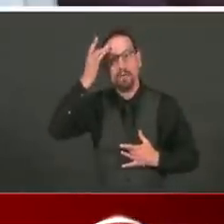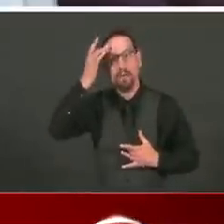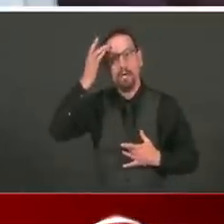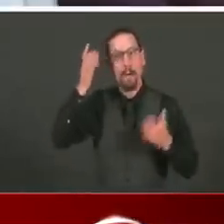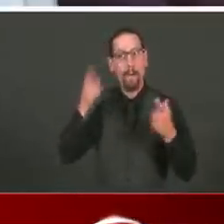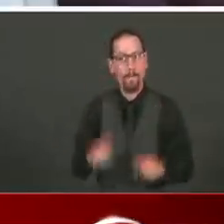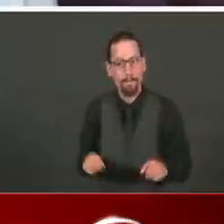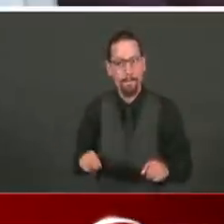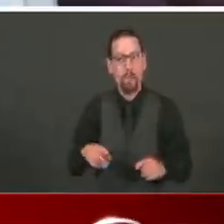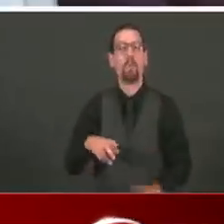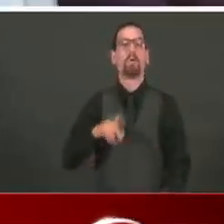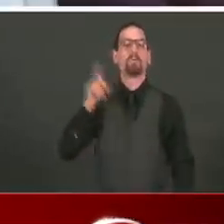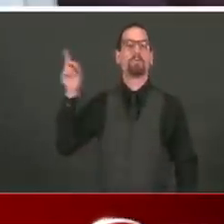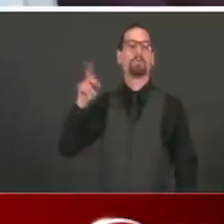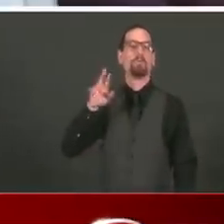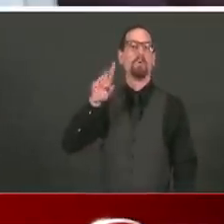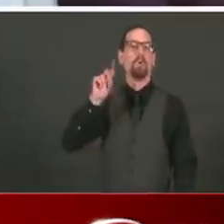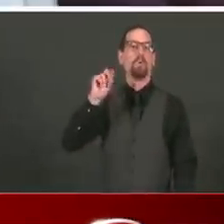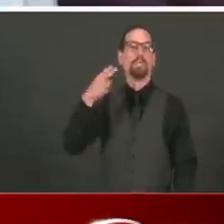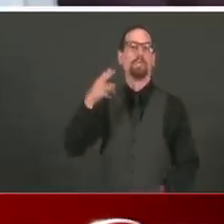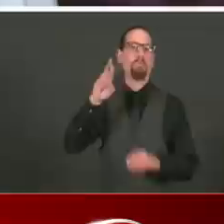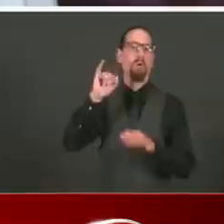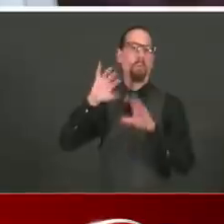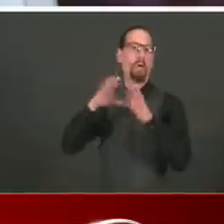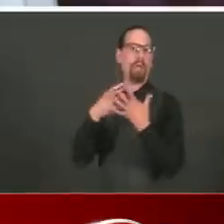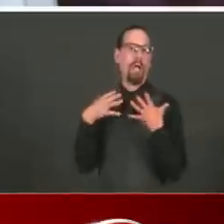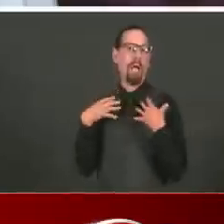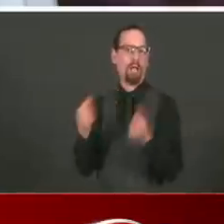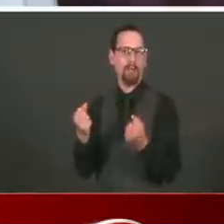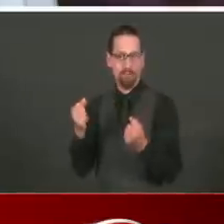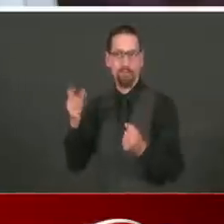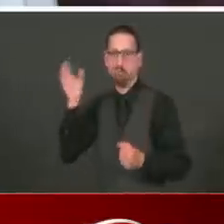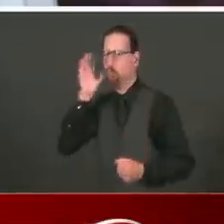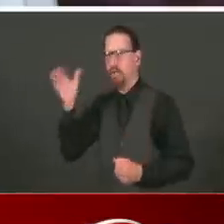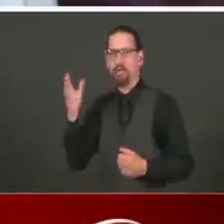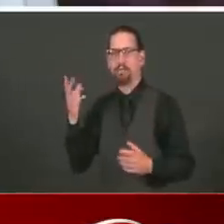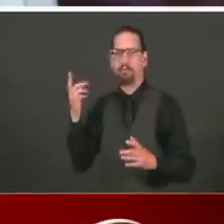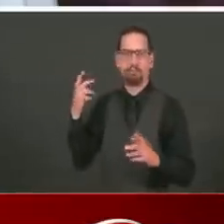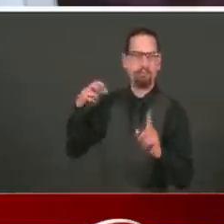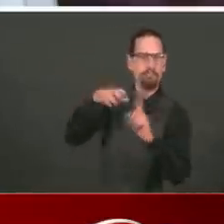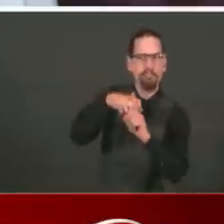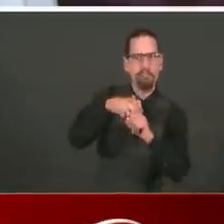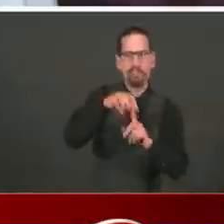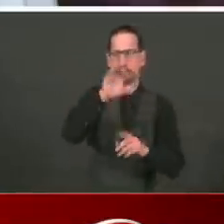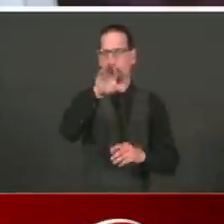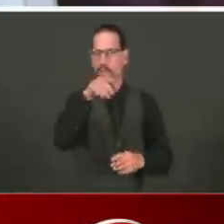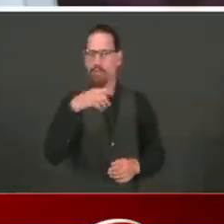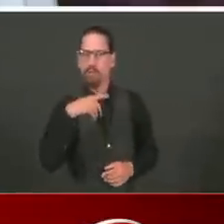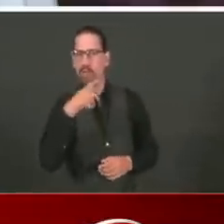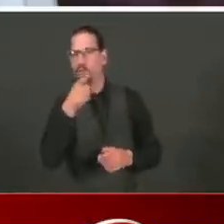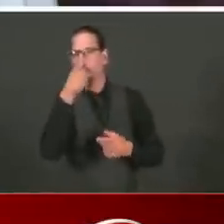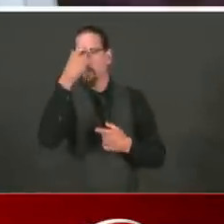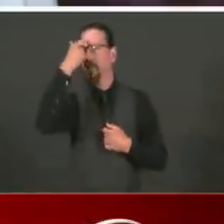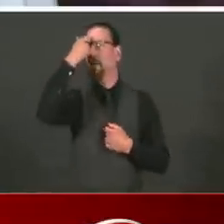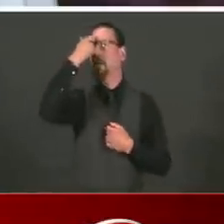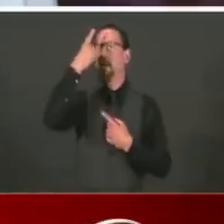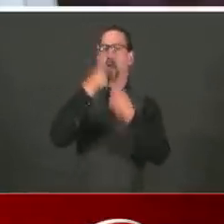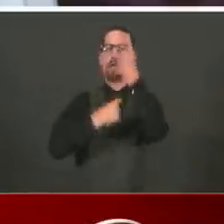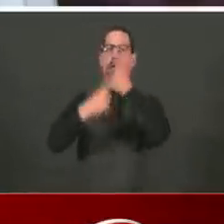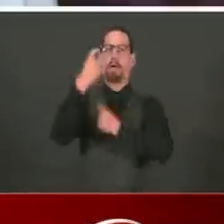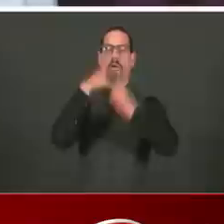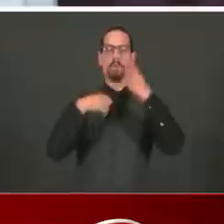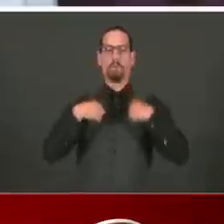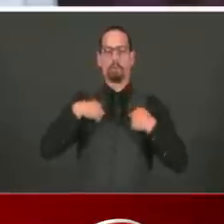can pull up this app and quickly tell them, I've been in 15 locations and talked to these 30 people, we can do our work quickly. If